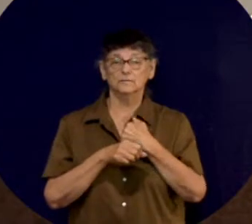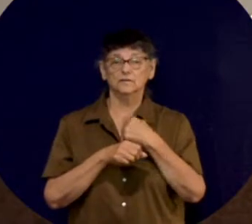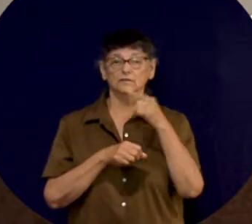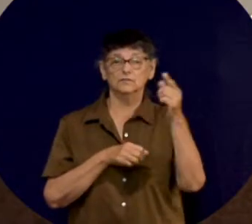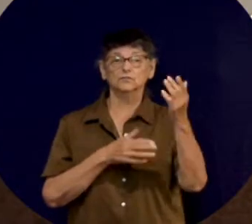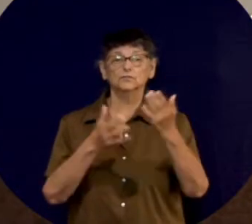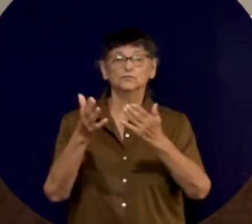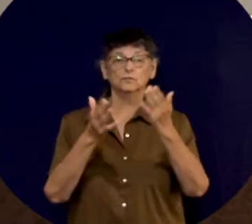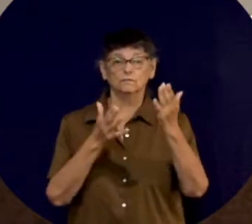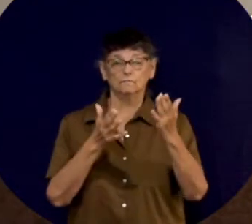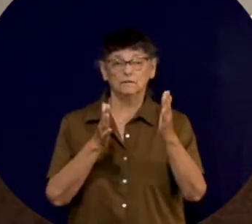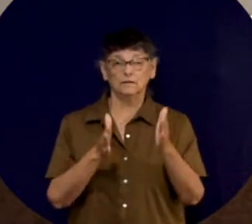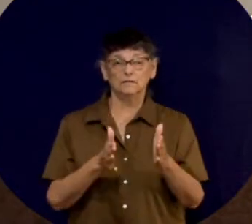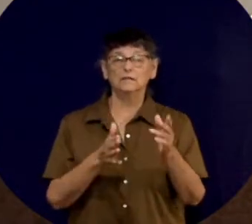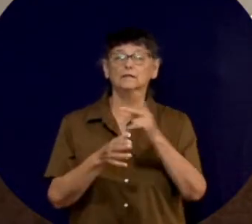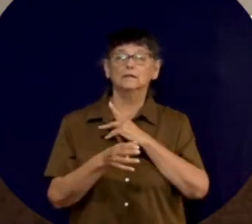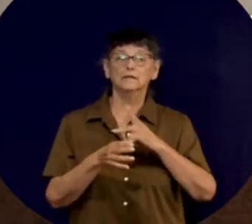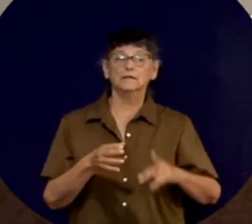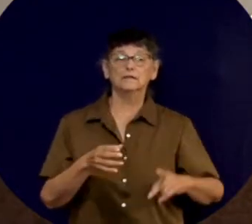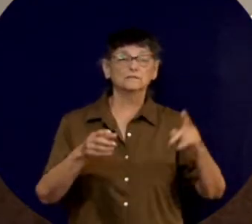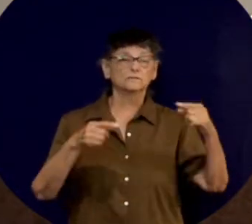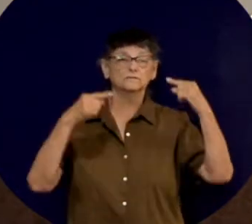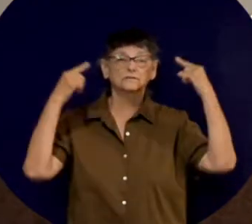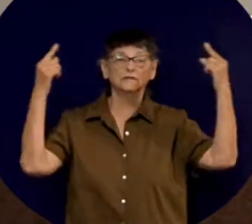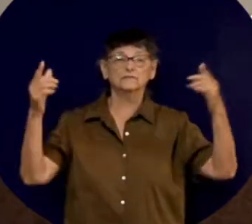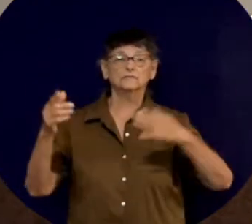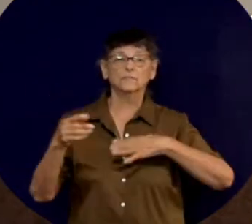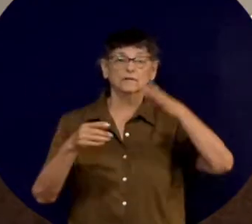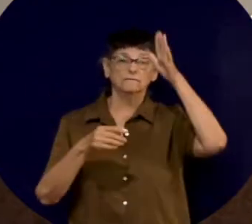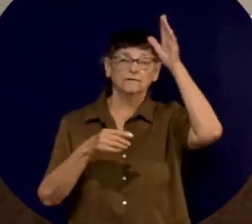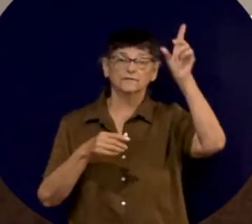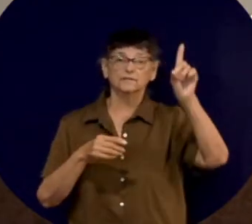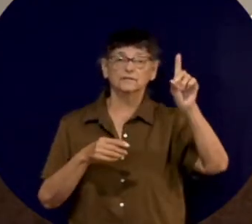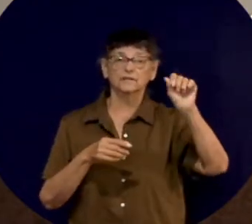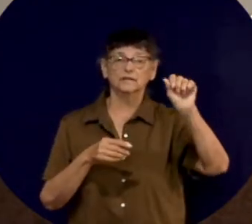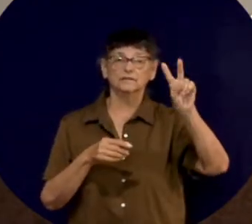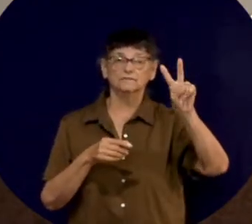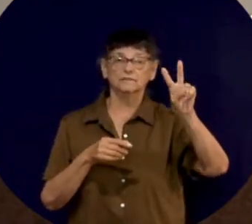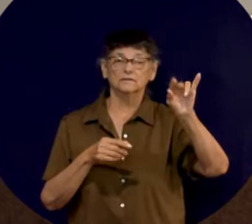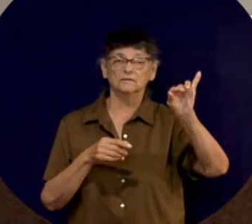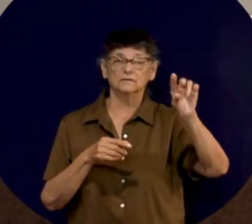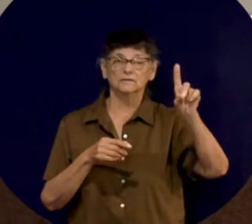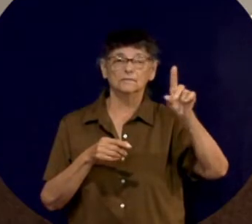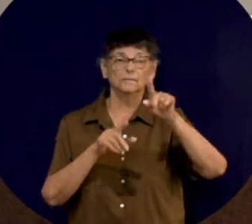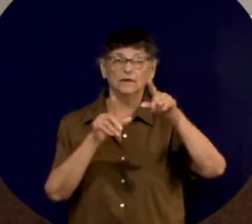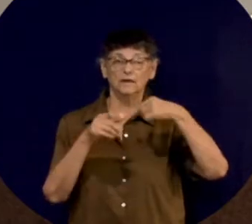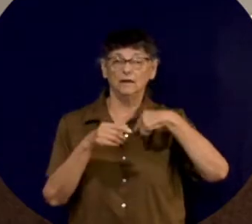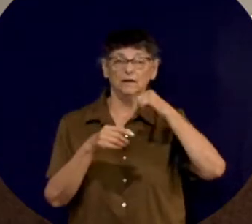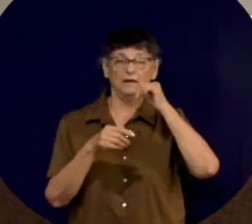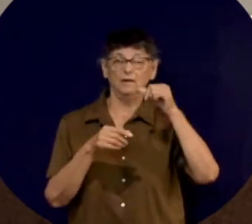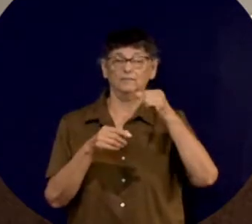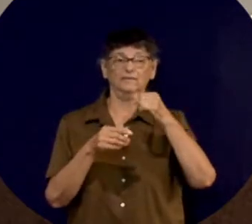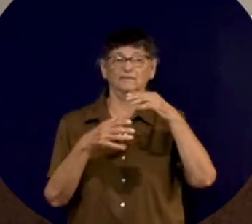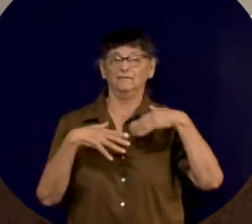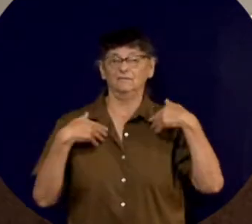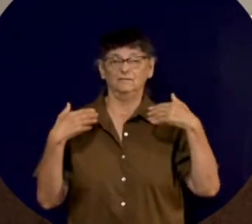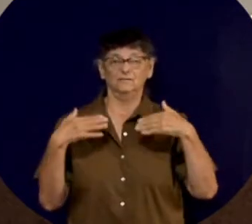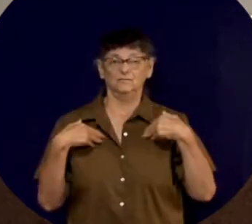your servant, king to succeed my father David. But I am a mere